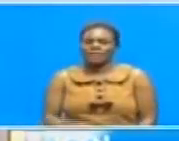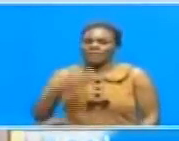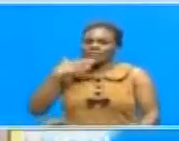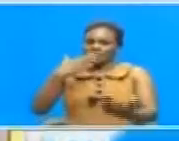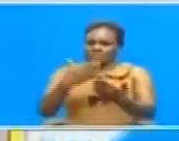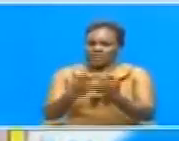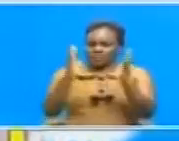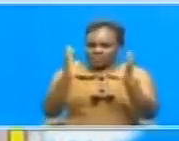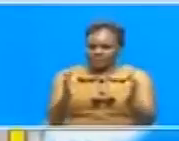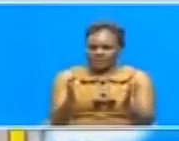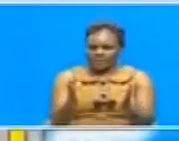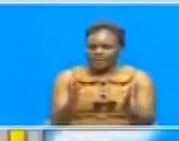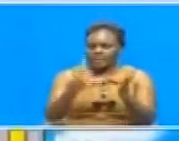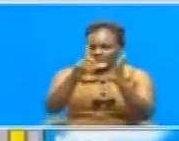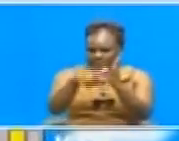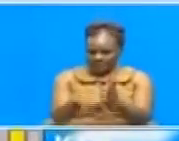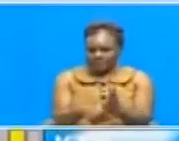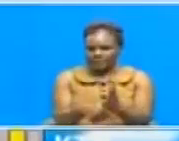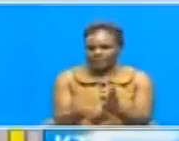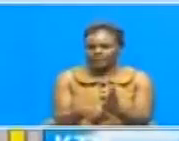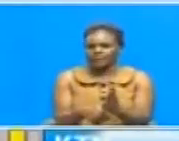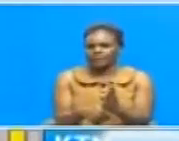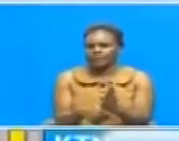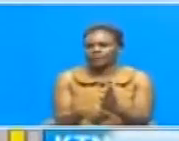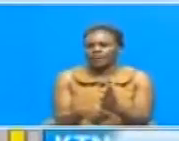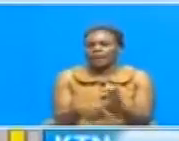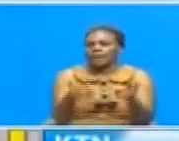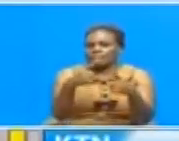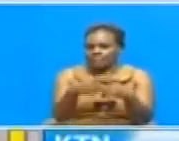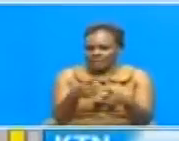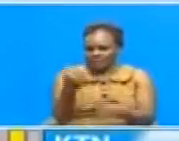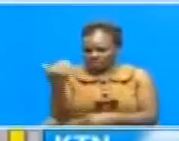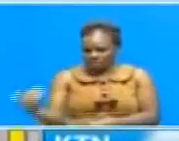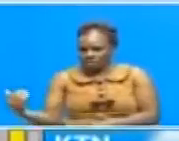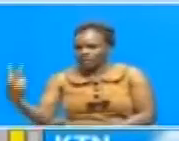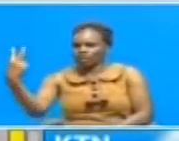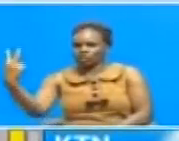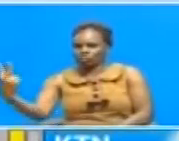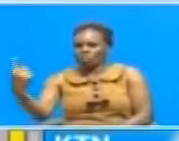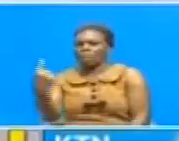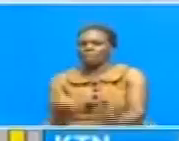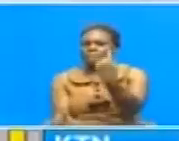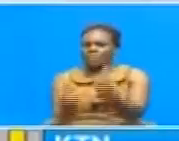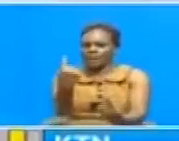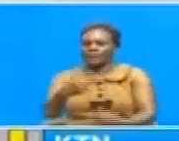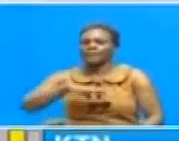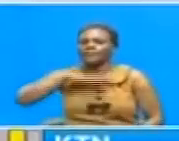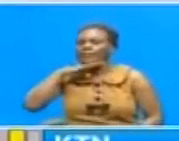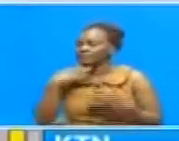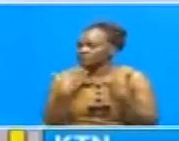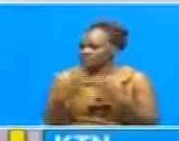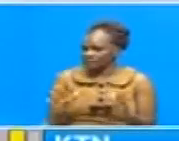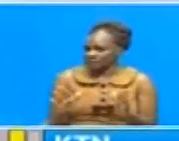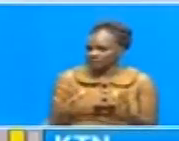you for that, Mercy, and we'll get to that topic again in a little while. But meanwhile, two children burned to death in Kabarnet,